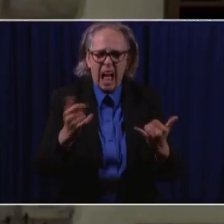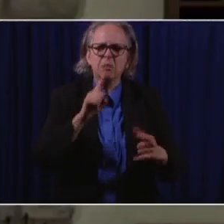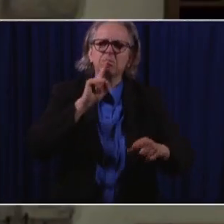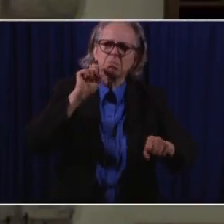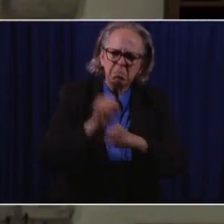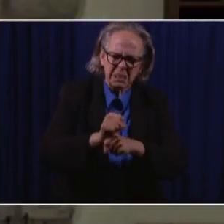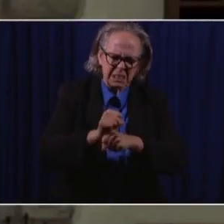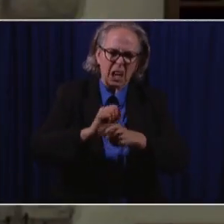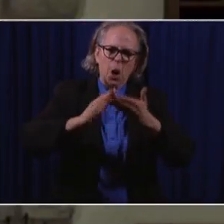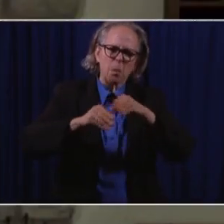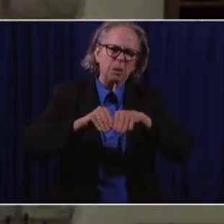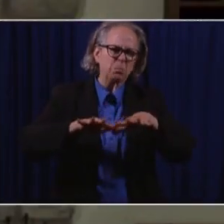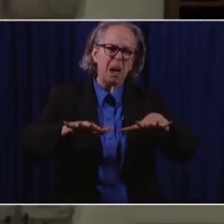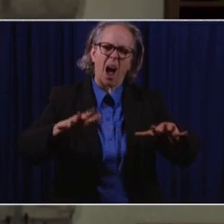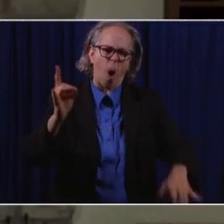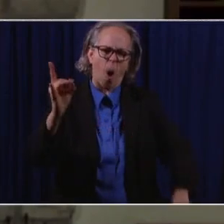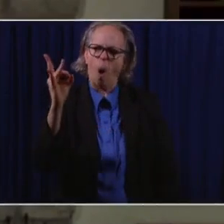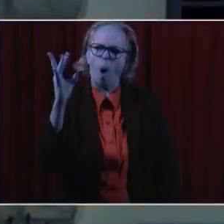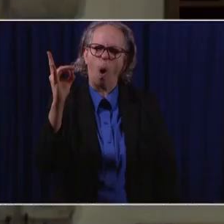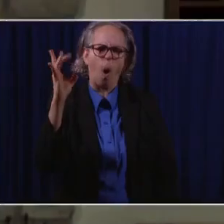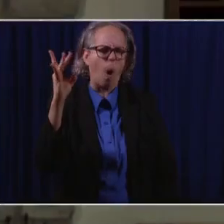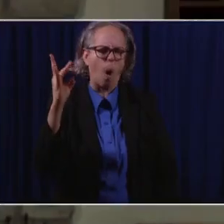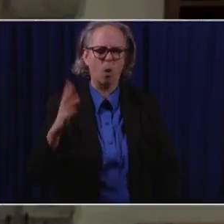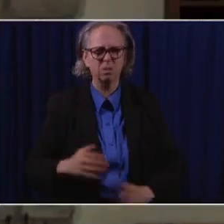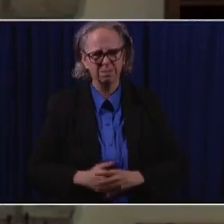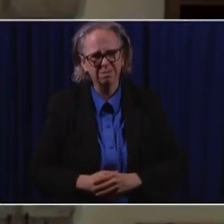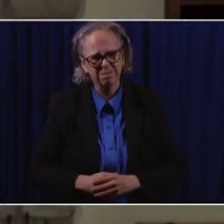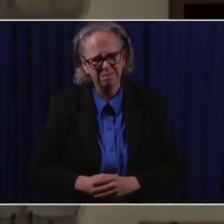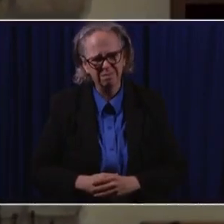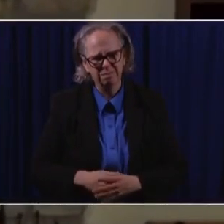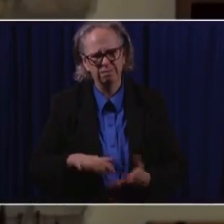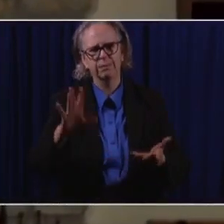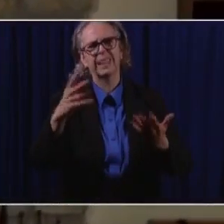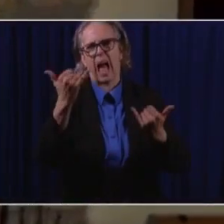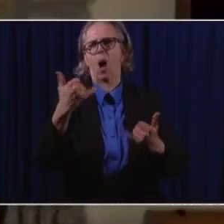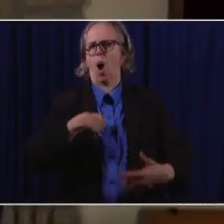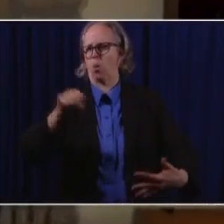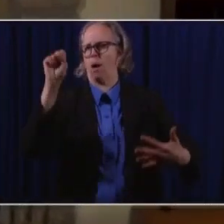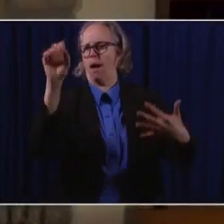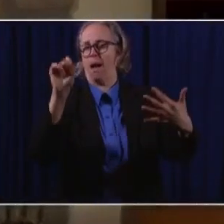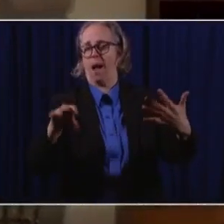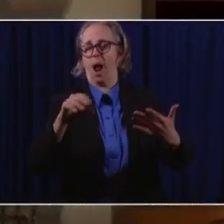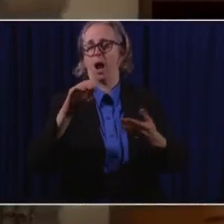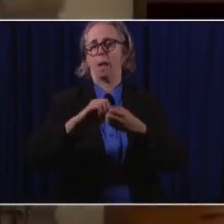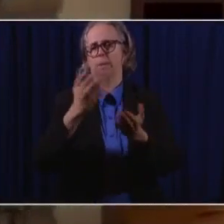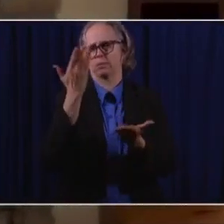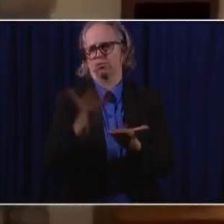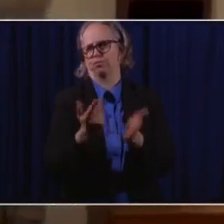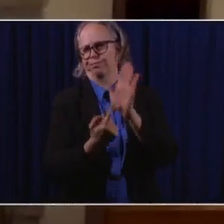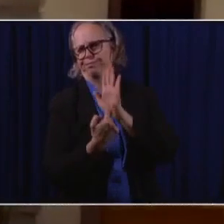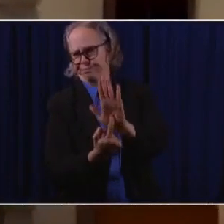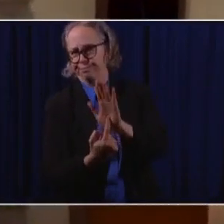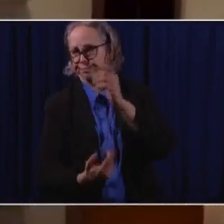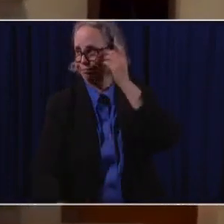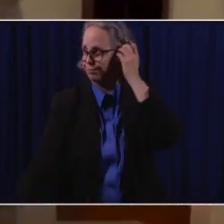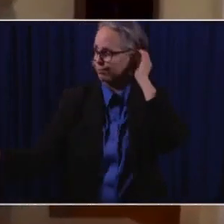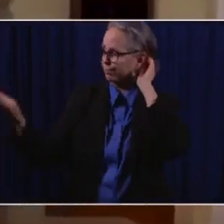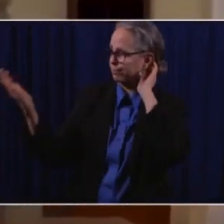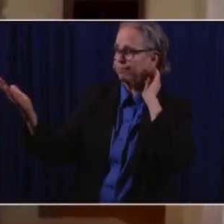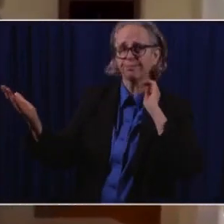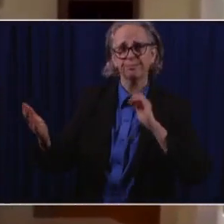So Eric, let's take a look at these numbers and bring everyone up to date on exactly where we are